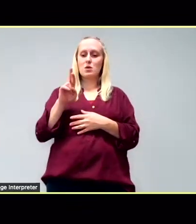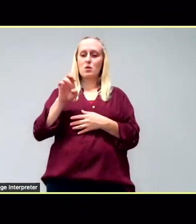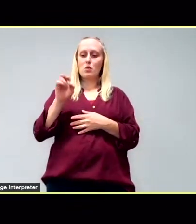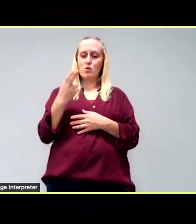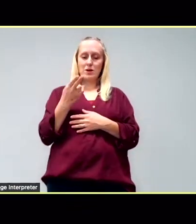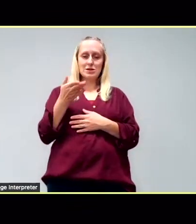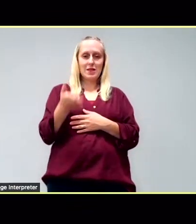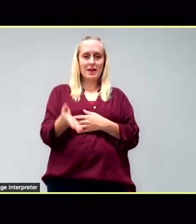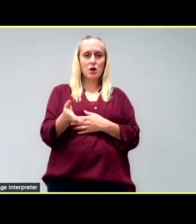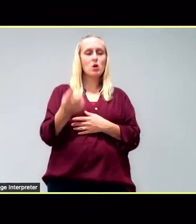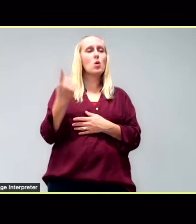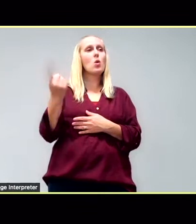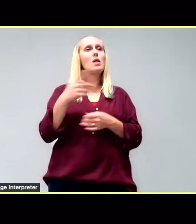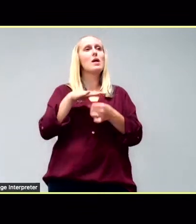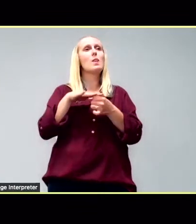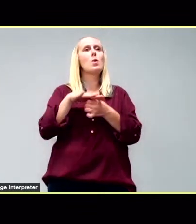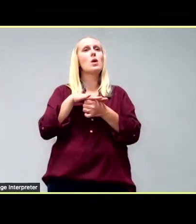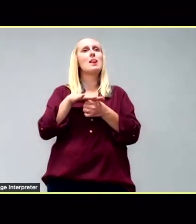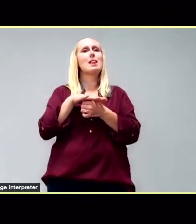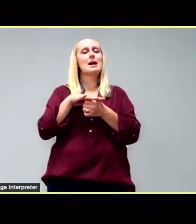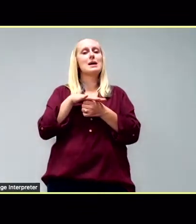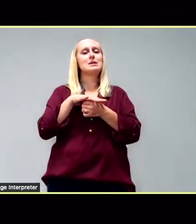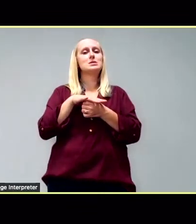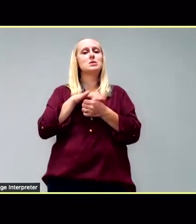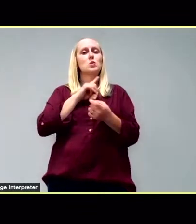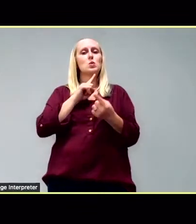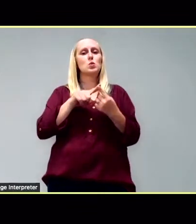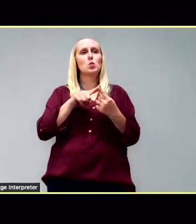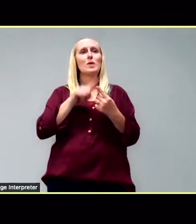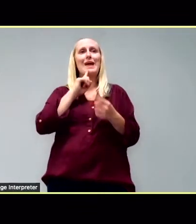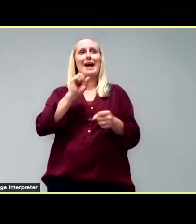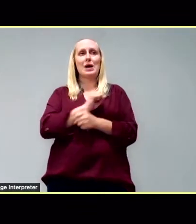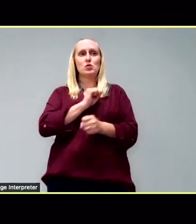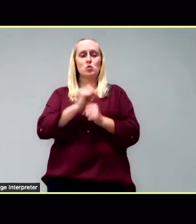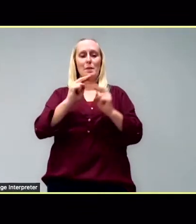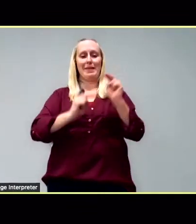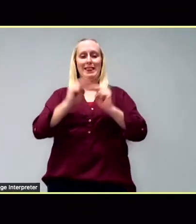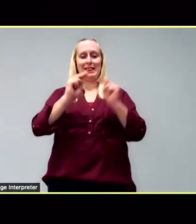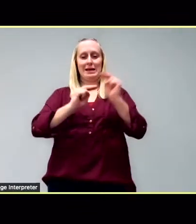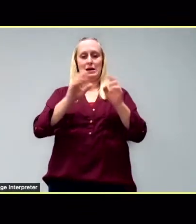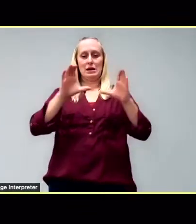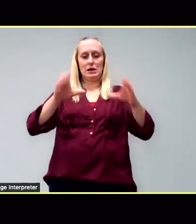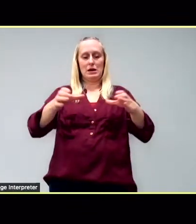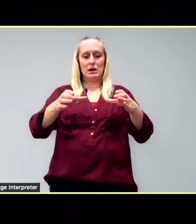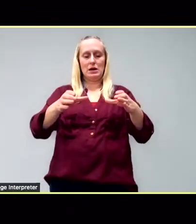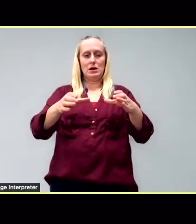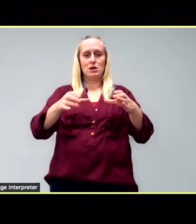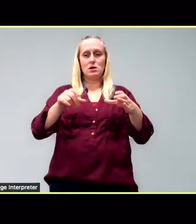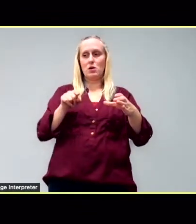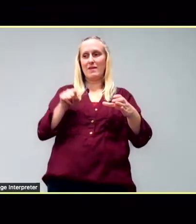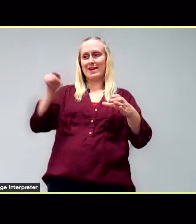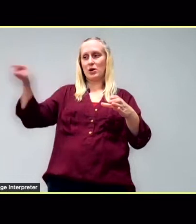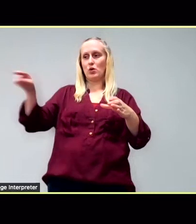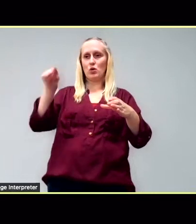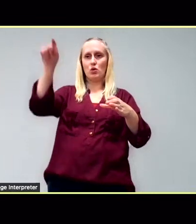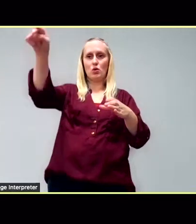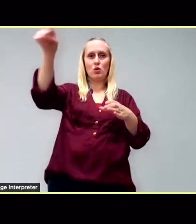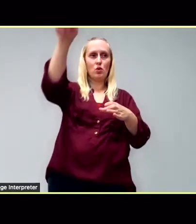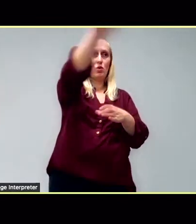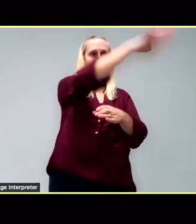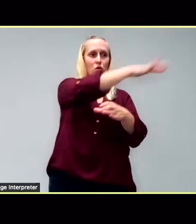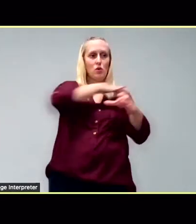localized basically just proximate to the building location, and that there was no enrichment offsite of the property at